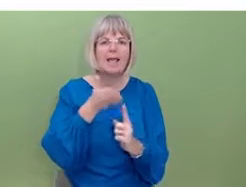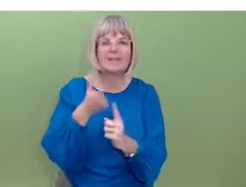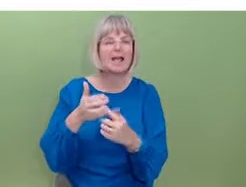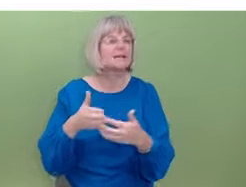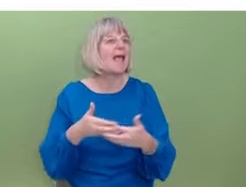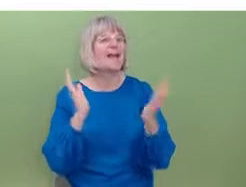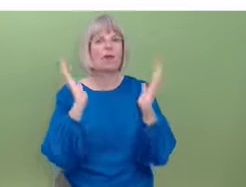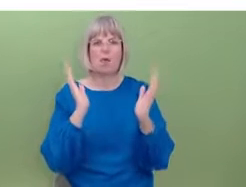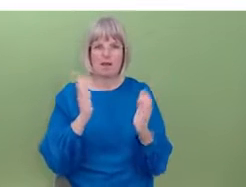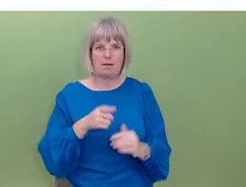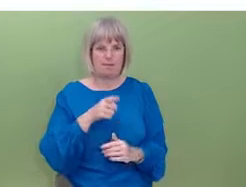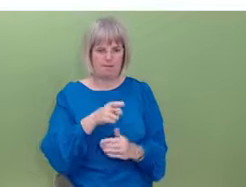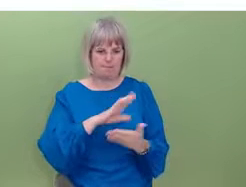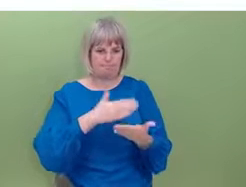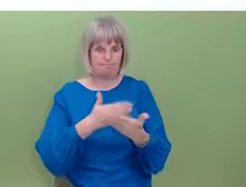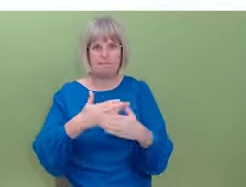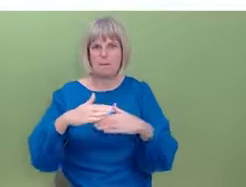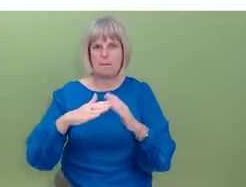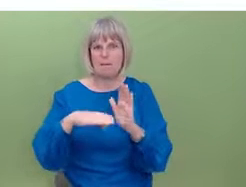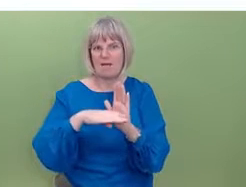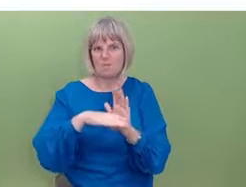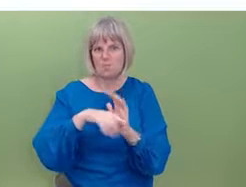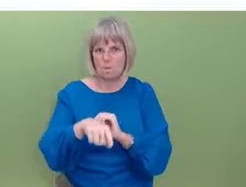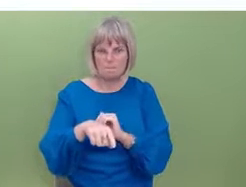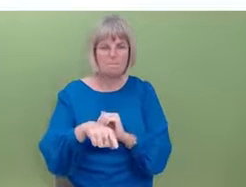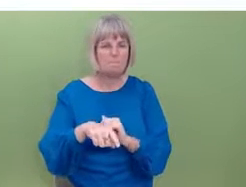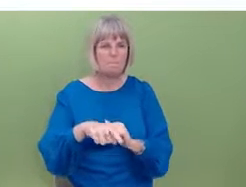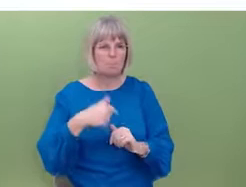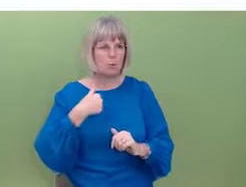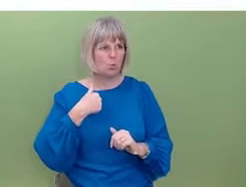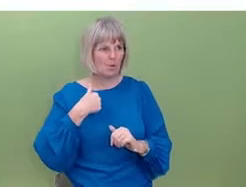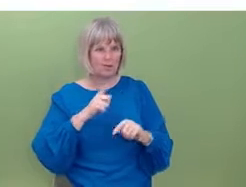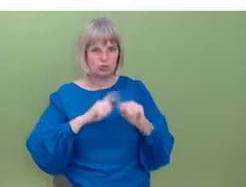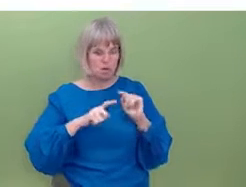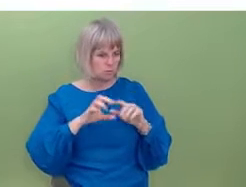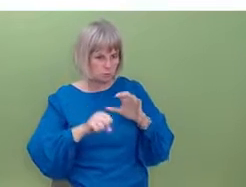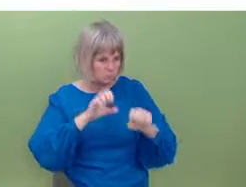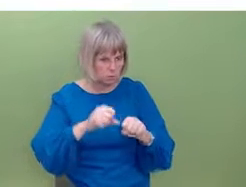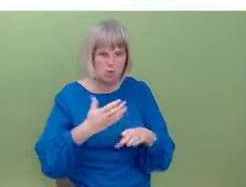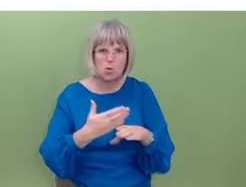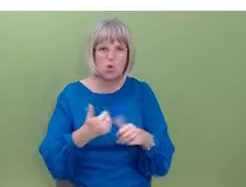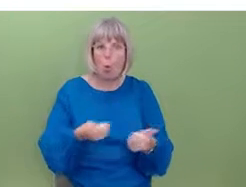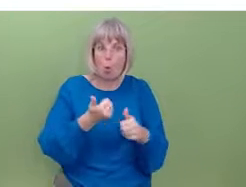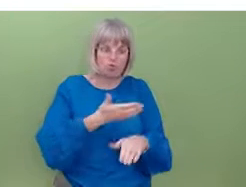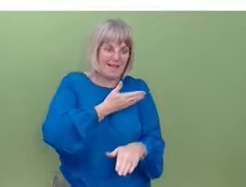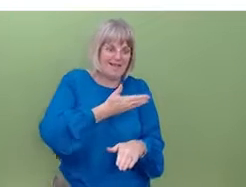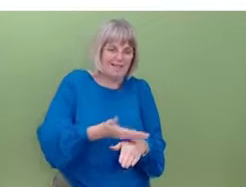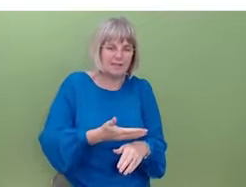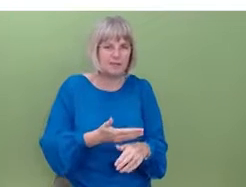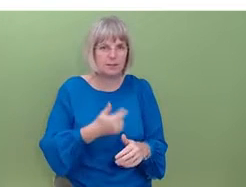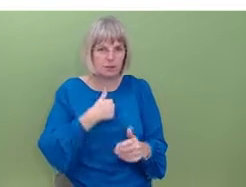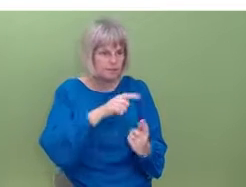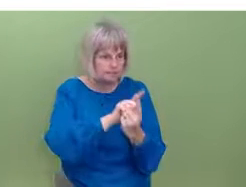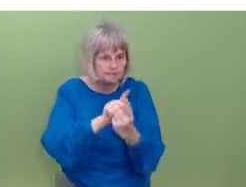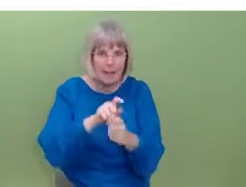tried to pick up the work that we were initially doing and tried to pick up the patients that we were seeing. And Susan